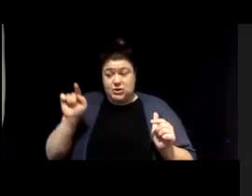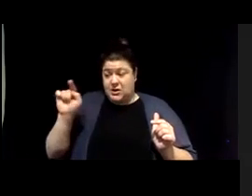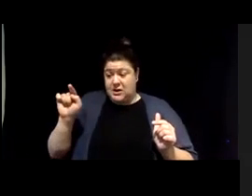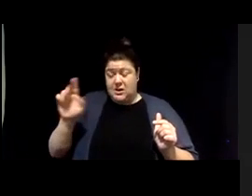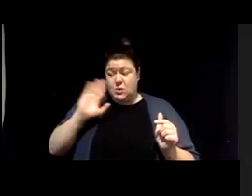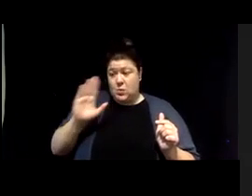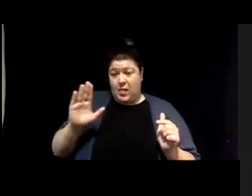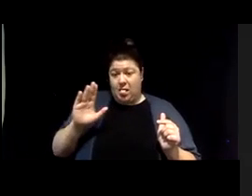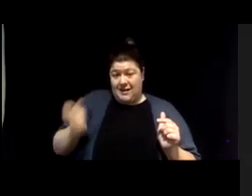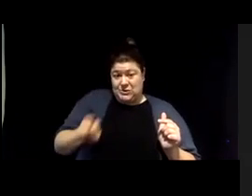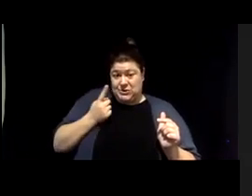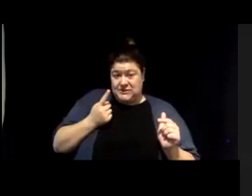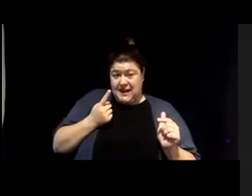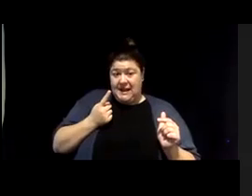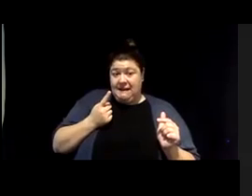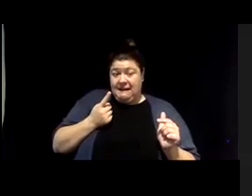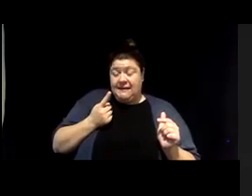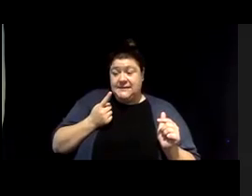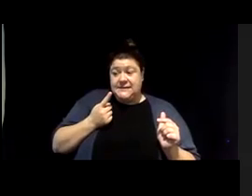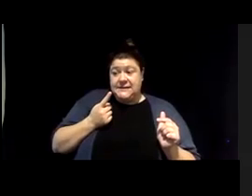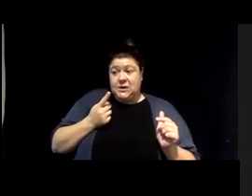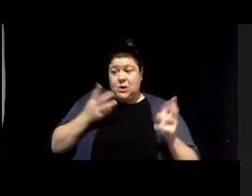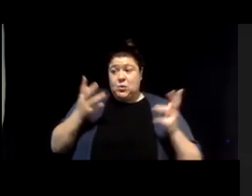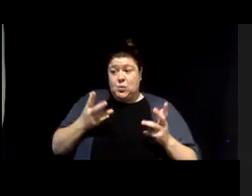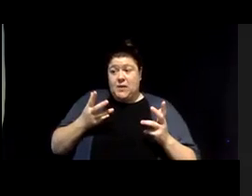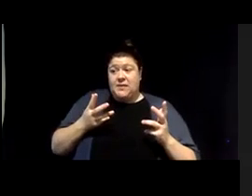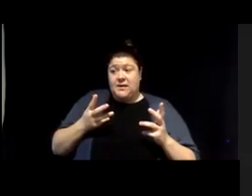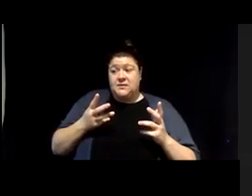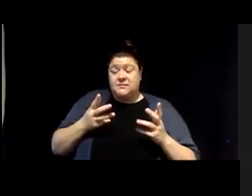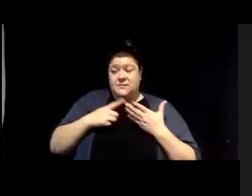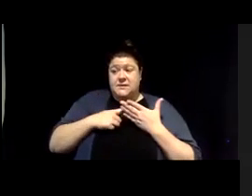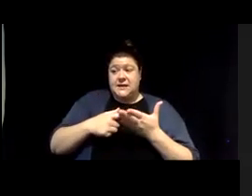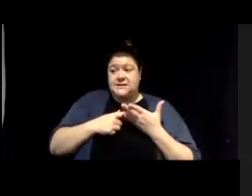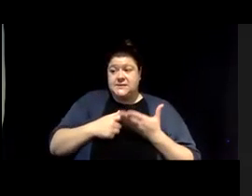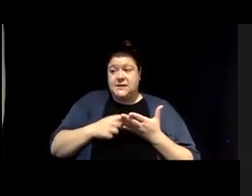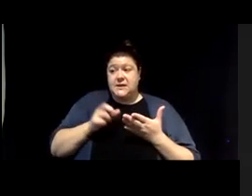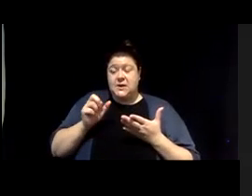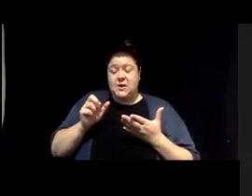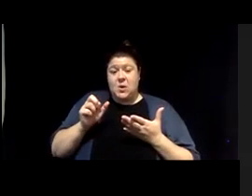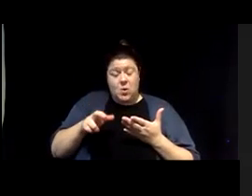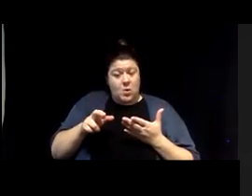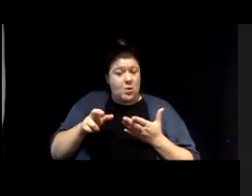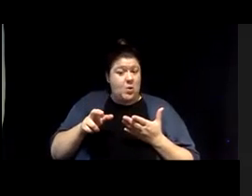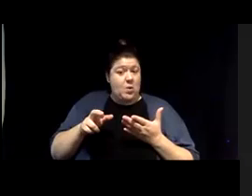to understand what they're saying and be able to convey that message